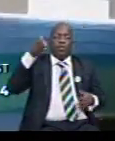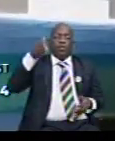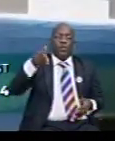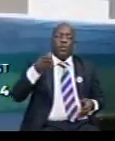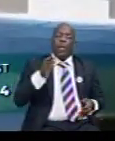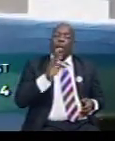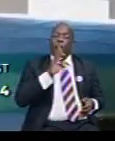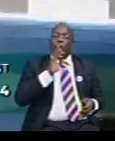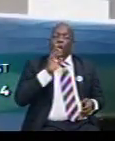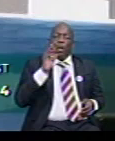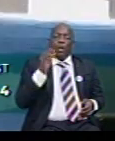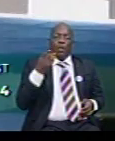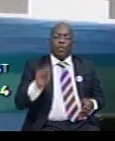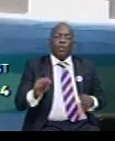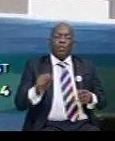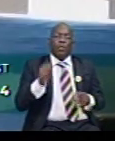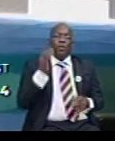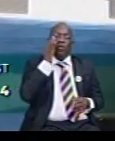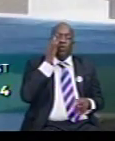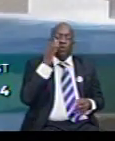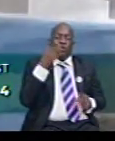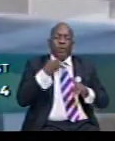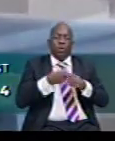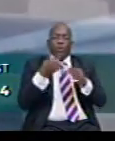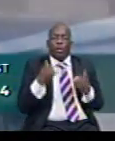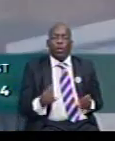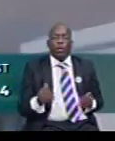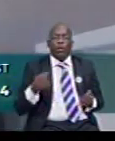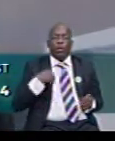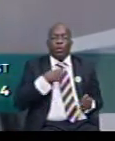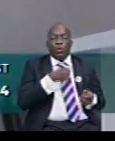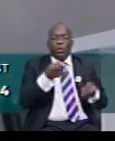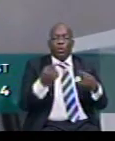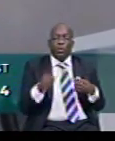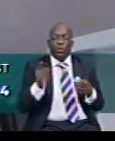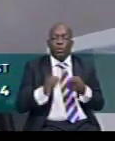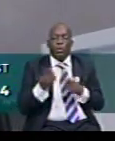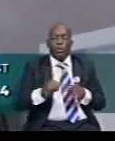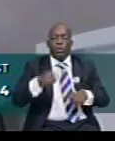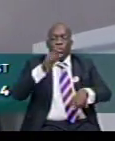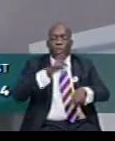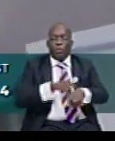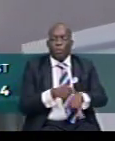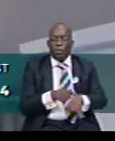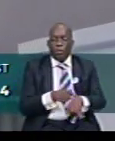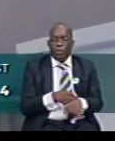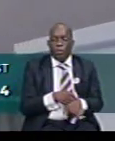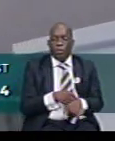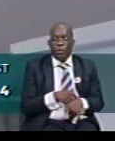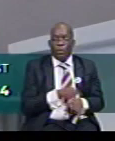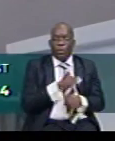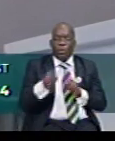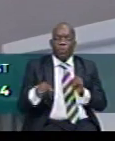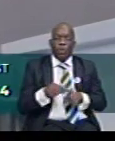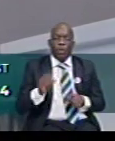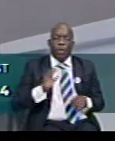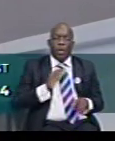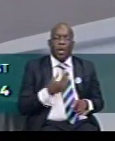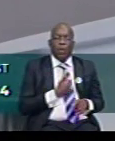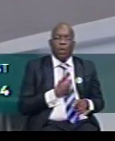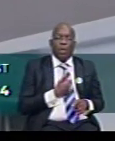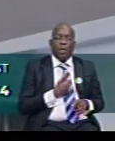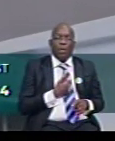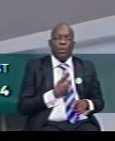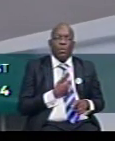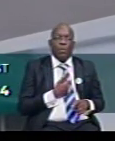From today, we're not coming to the era, to the period, when our ministries will